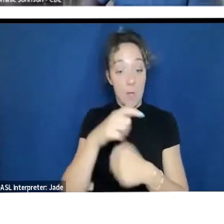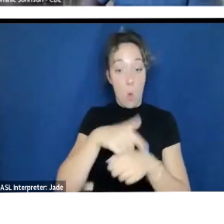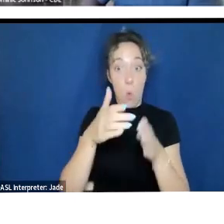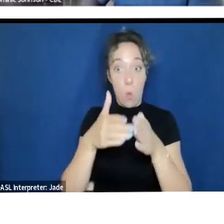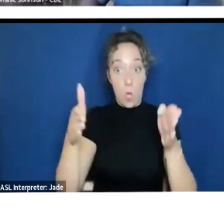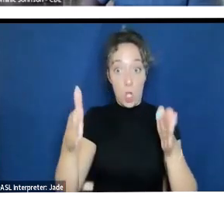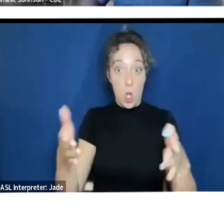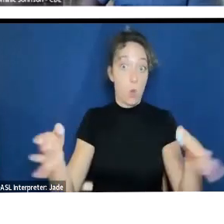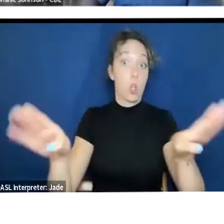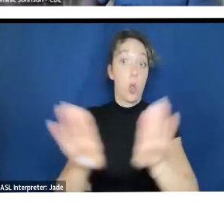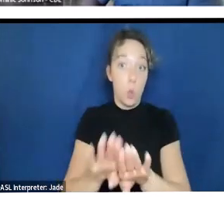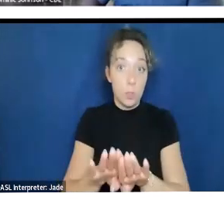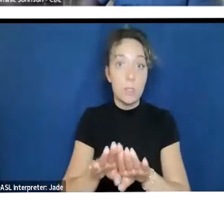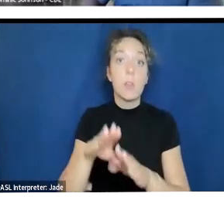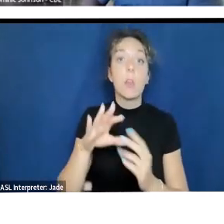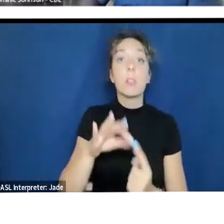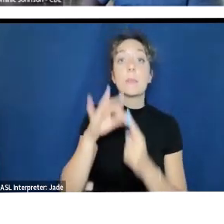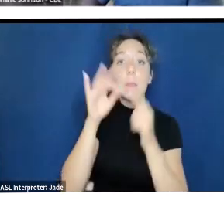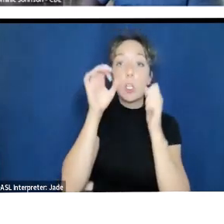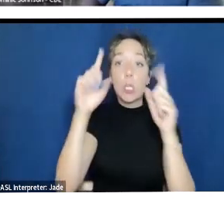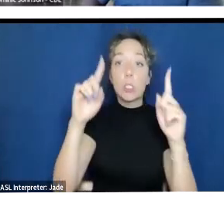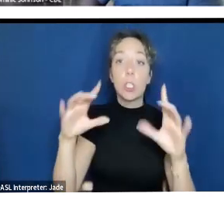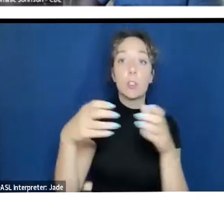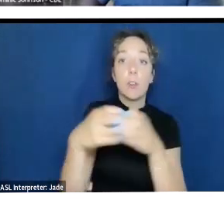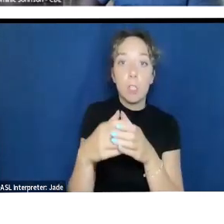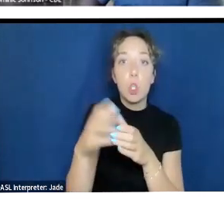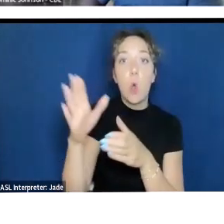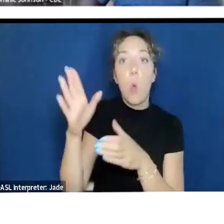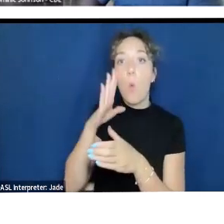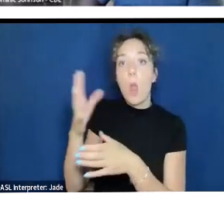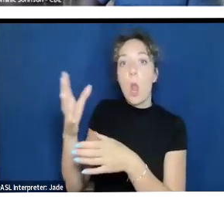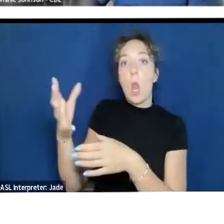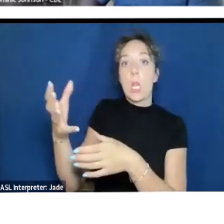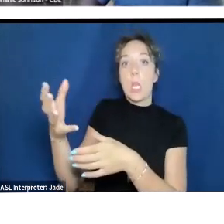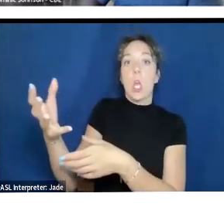Special Education Division will pull the late meeting data again.